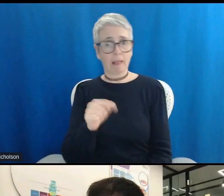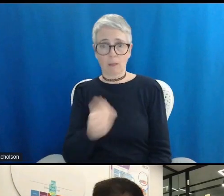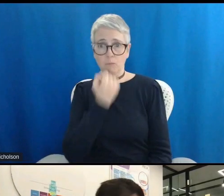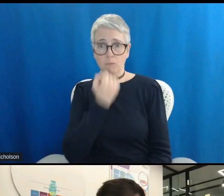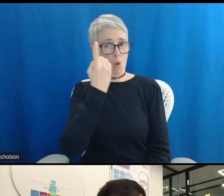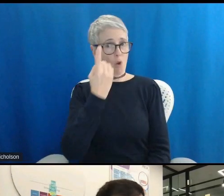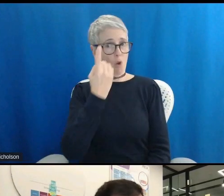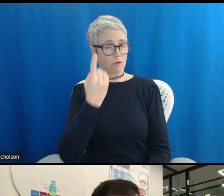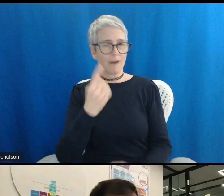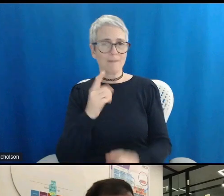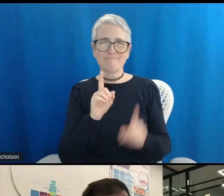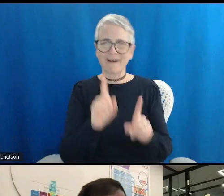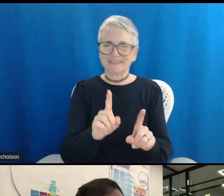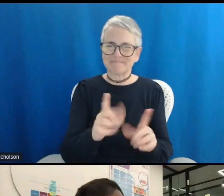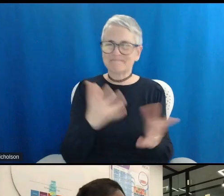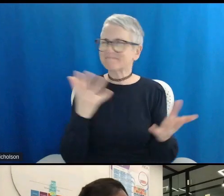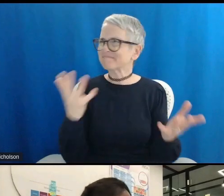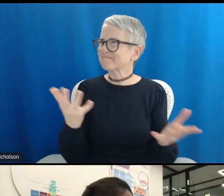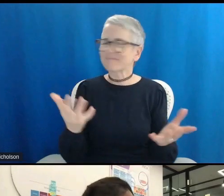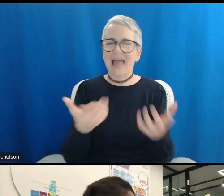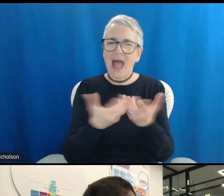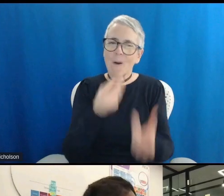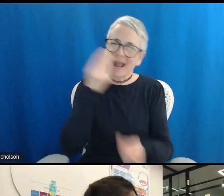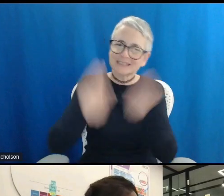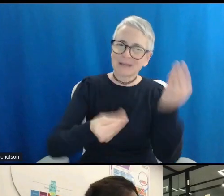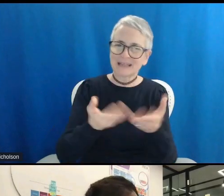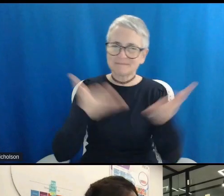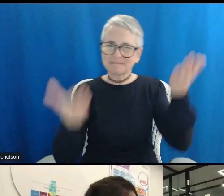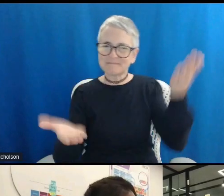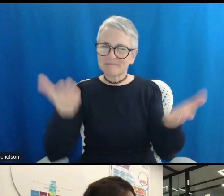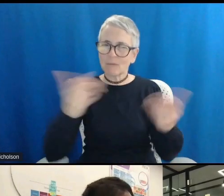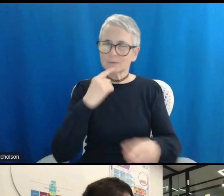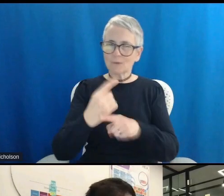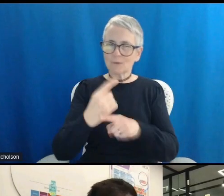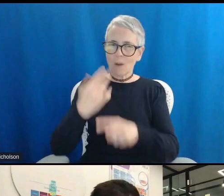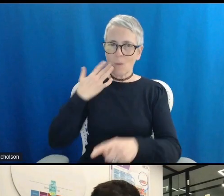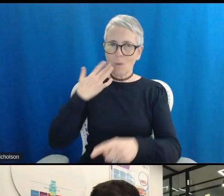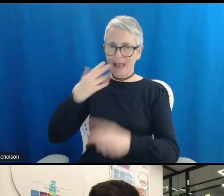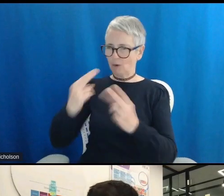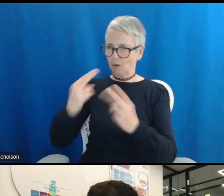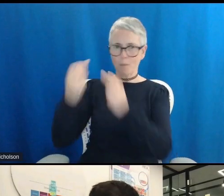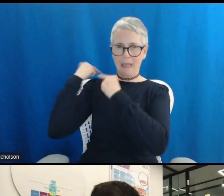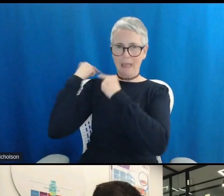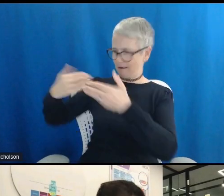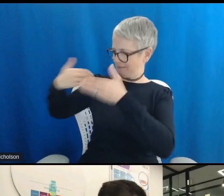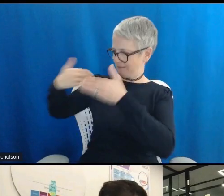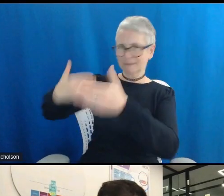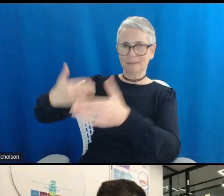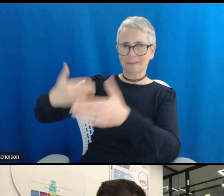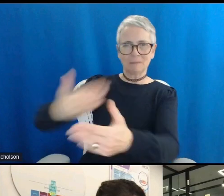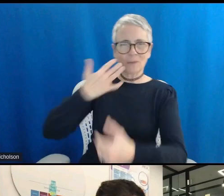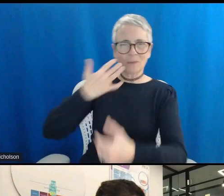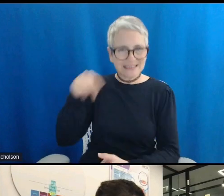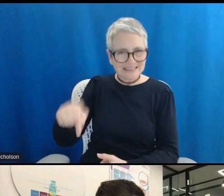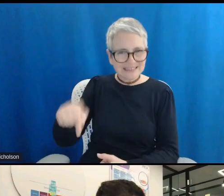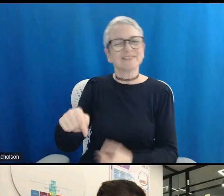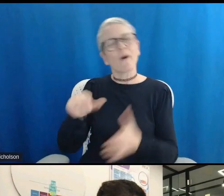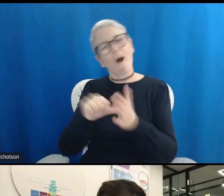becomes difficult because it depends on the time period that you're analyzing. Thanks. Thank you, Kush, and that's great.